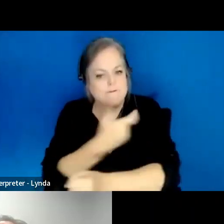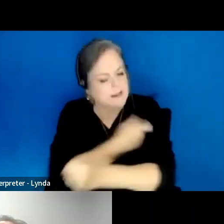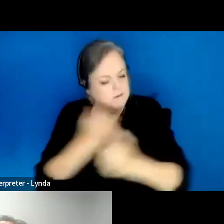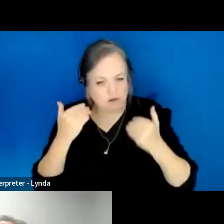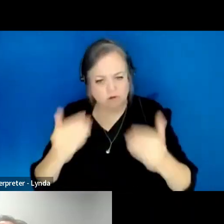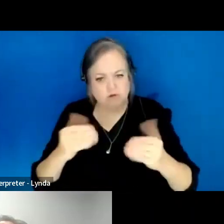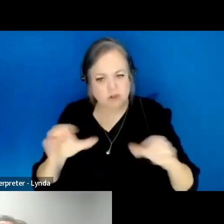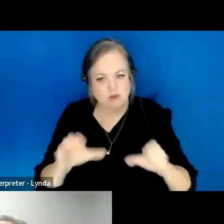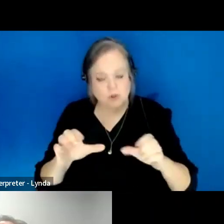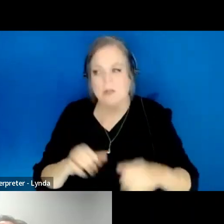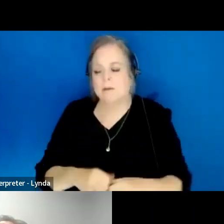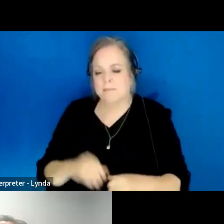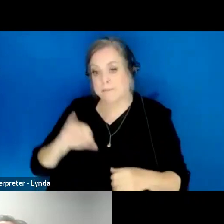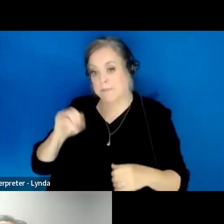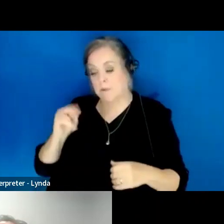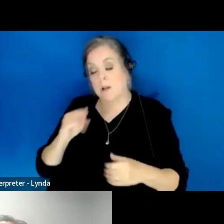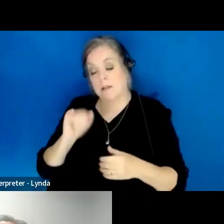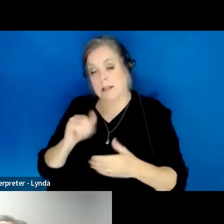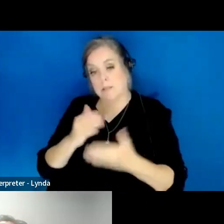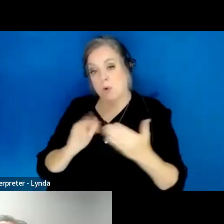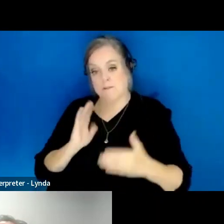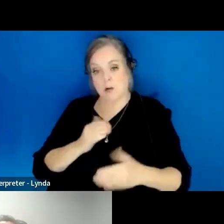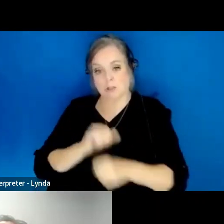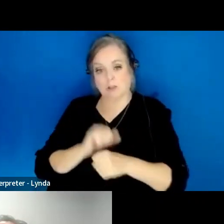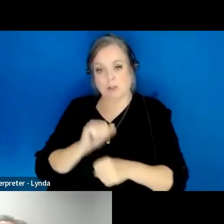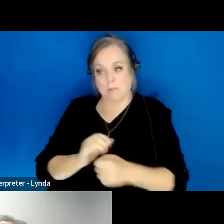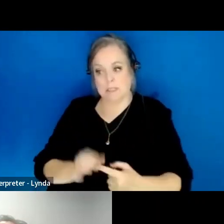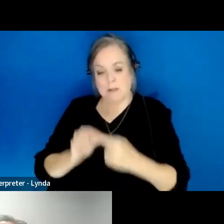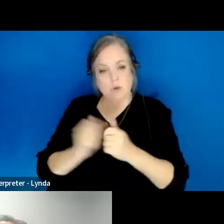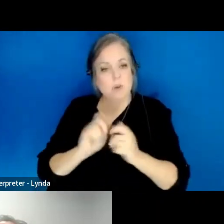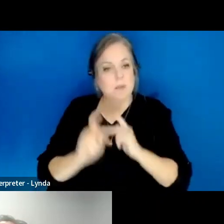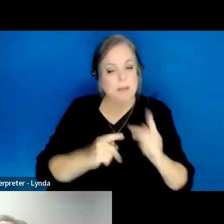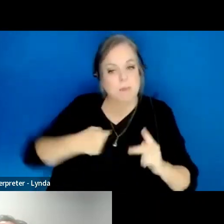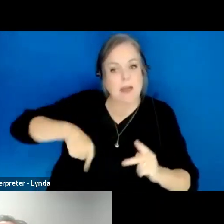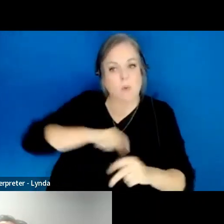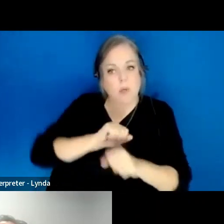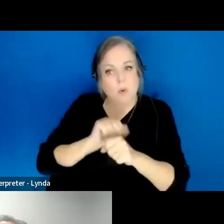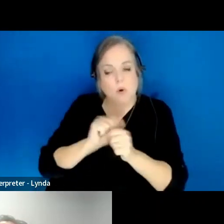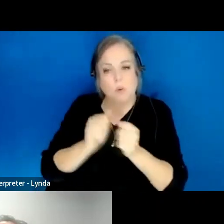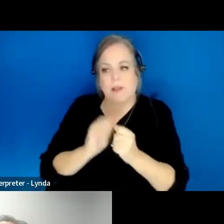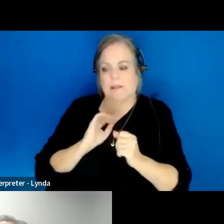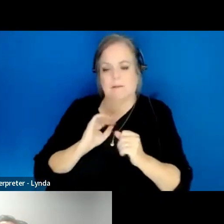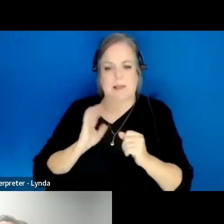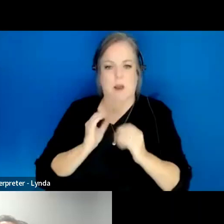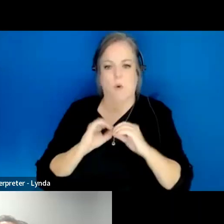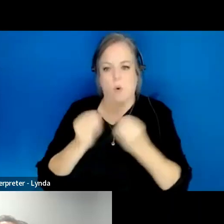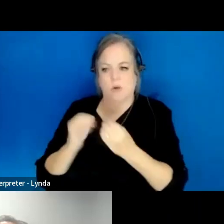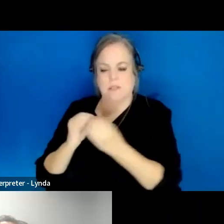our job, especially with the populations with whom we work with in our organizations, TASH and